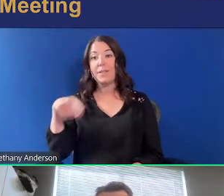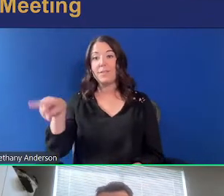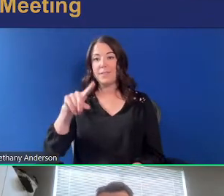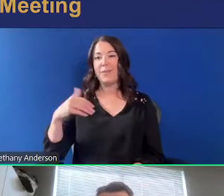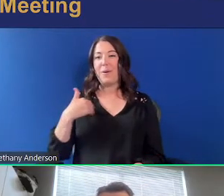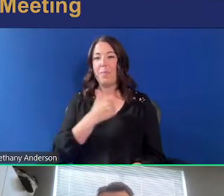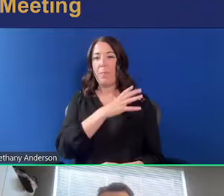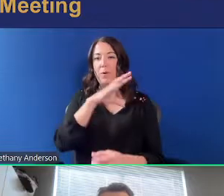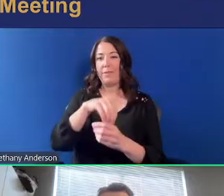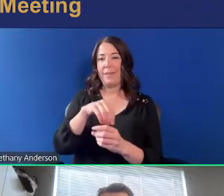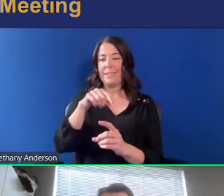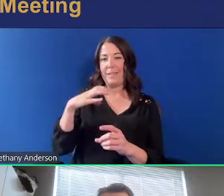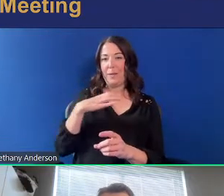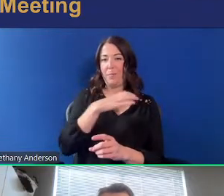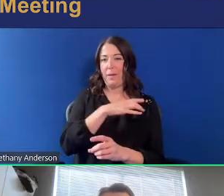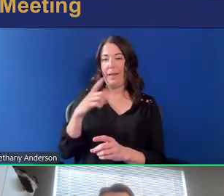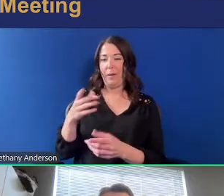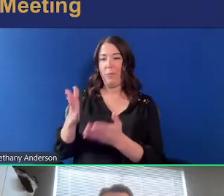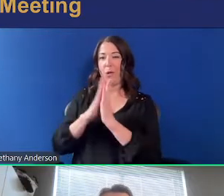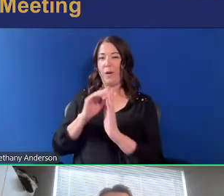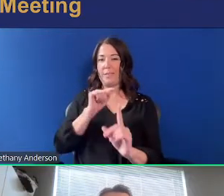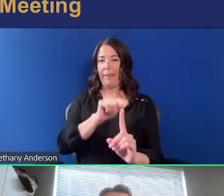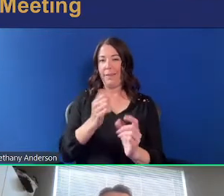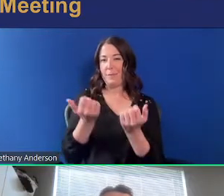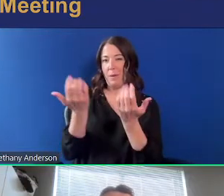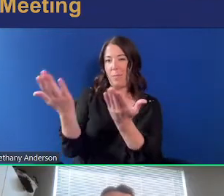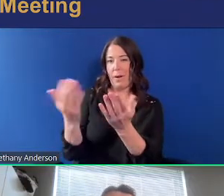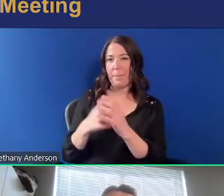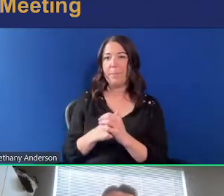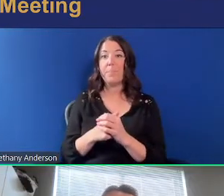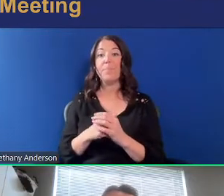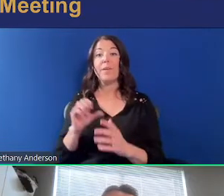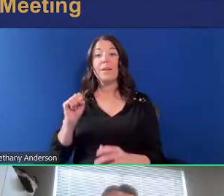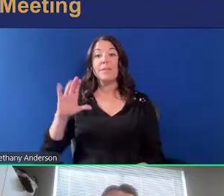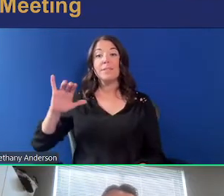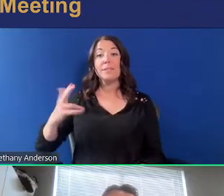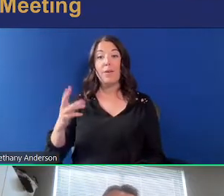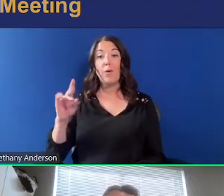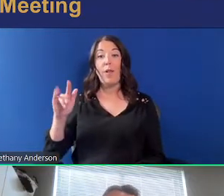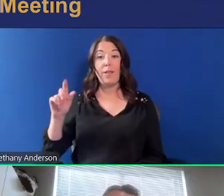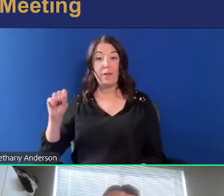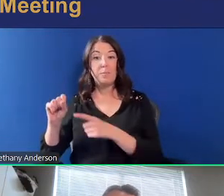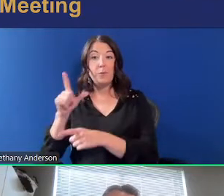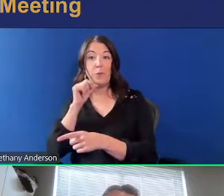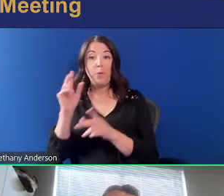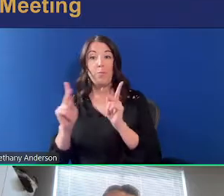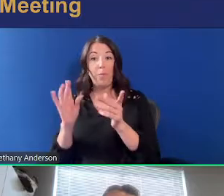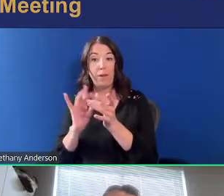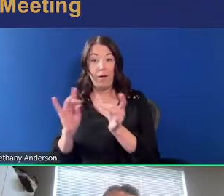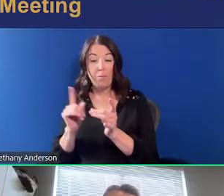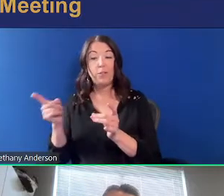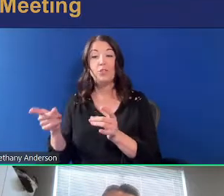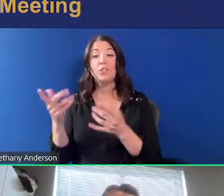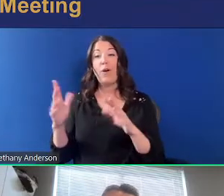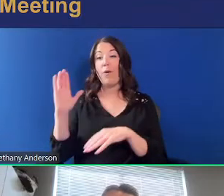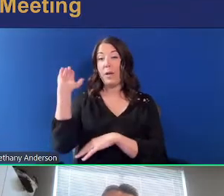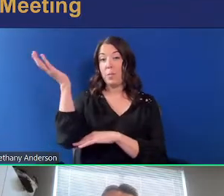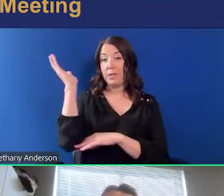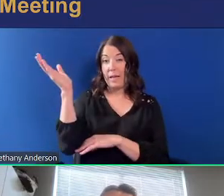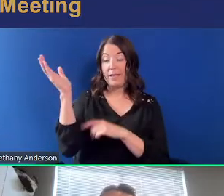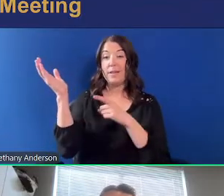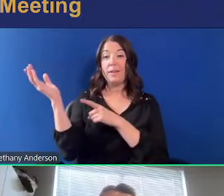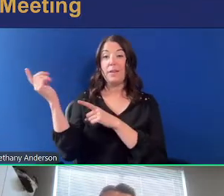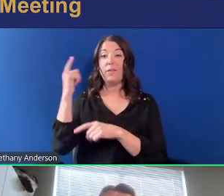committee that requested this be brought forward. Sarah Williams, who provided the public comment, has presented to the advisory